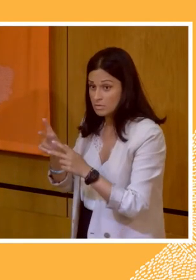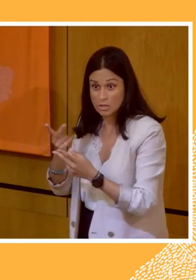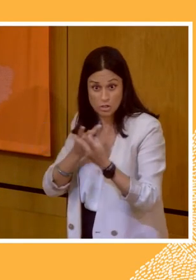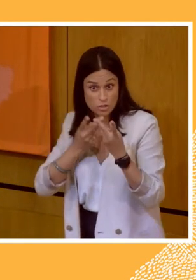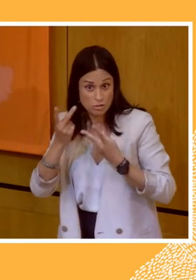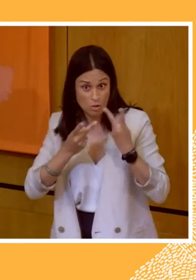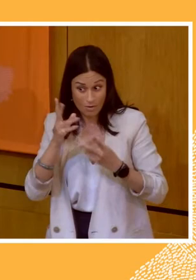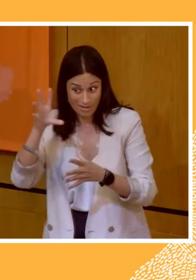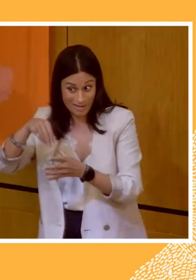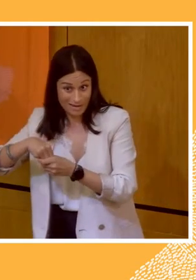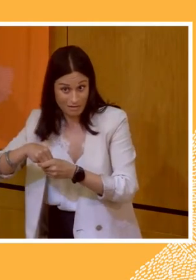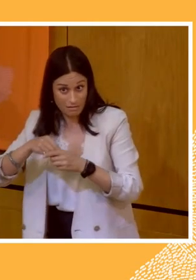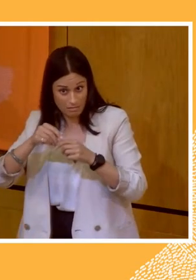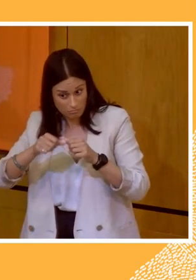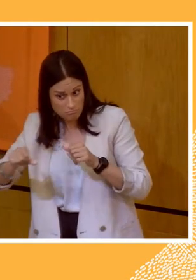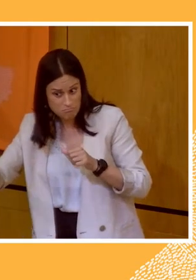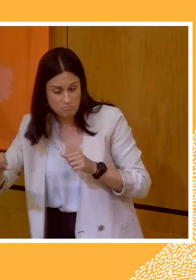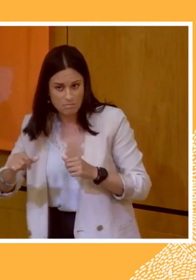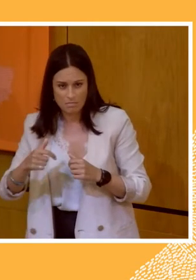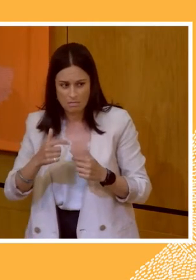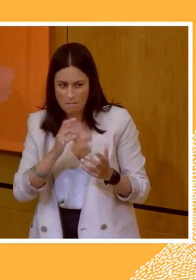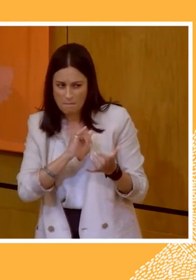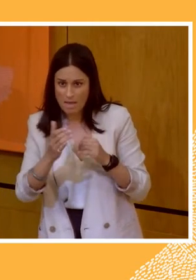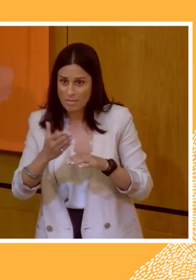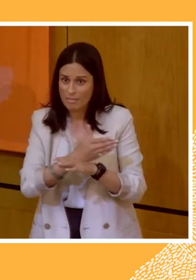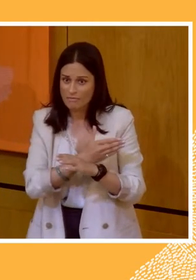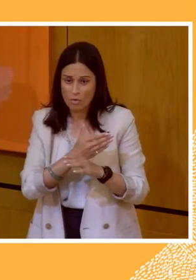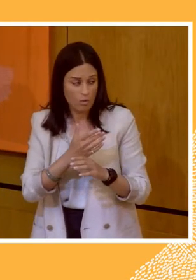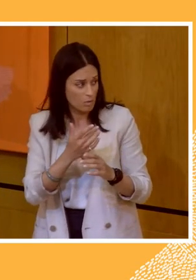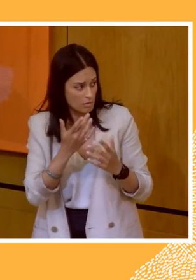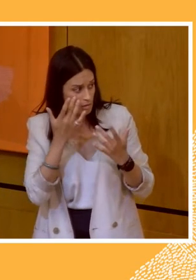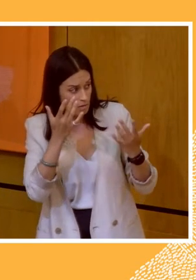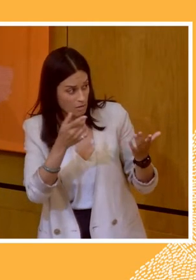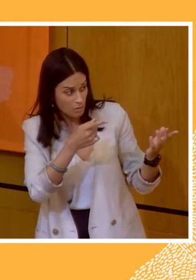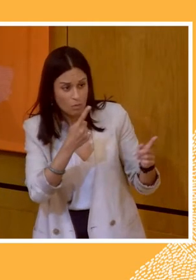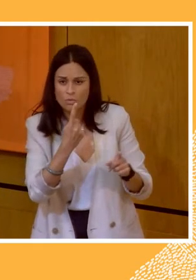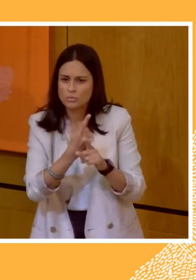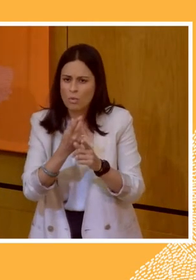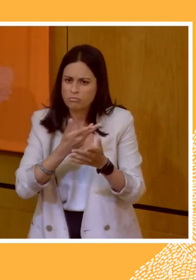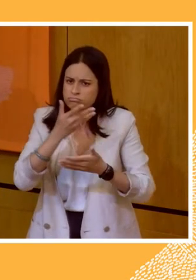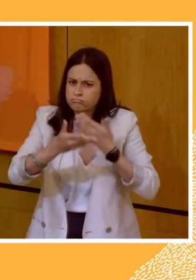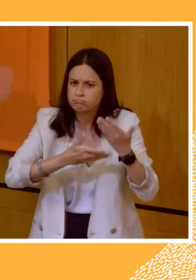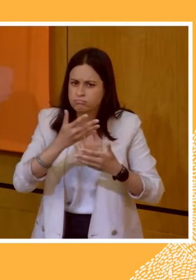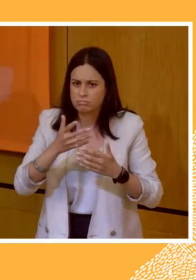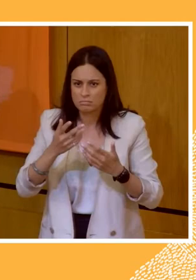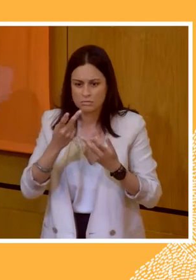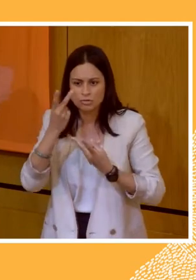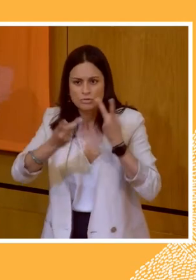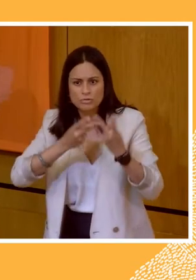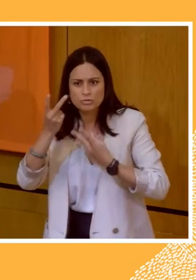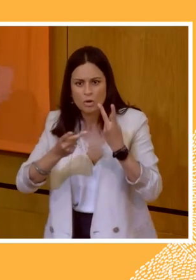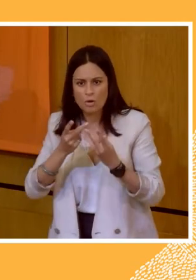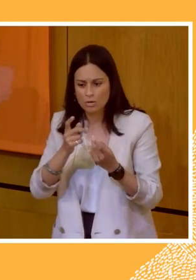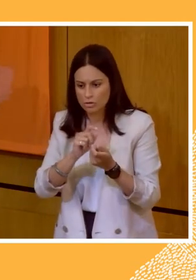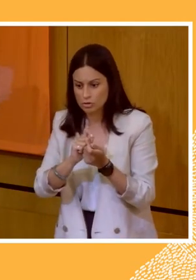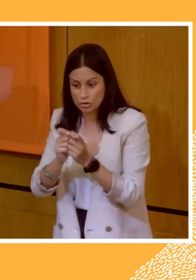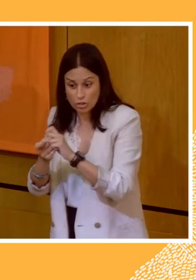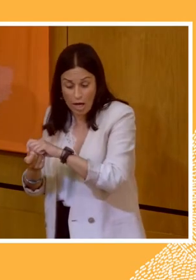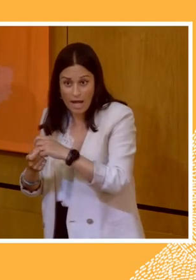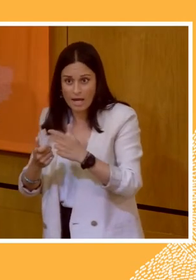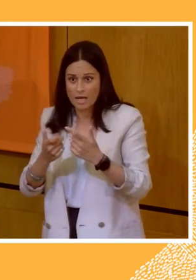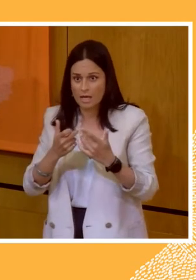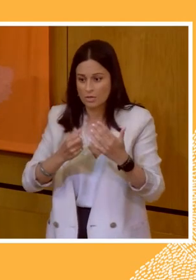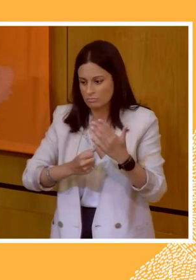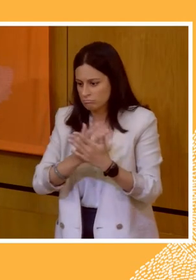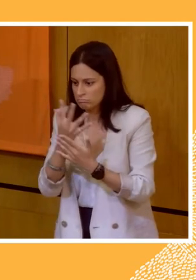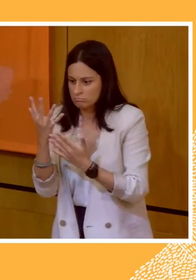are kind of within that. And I was wondering, maybe before we play this, if you could just talk a little bit about how the songs have changed or have